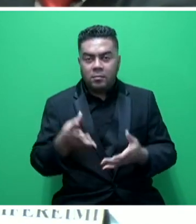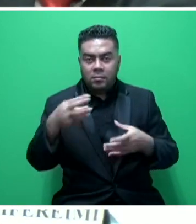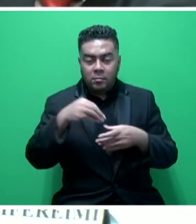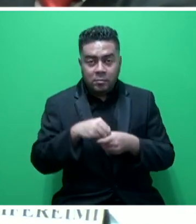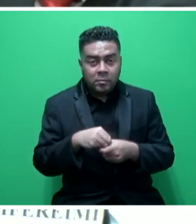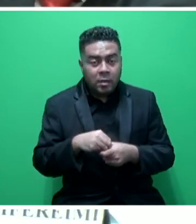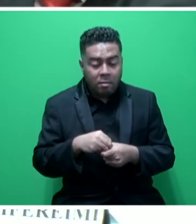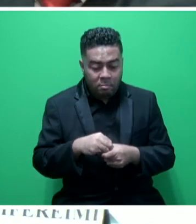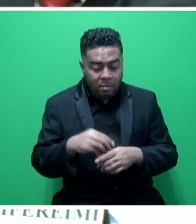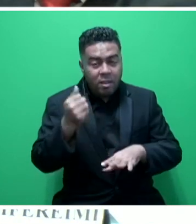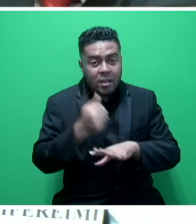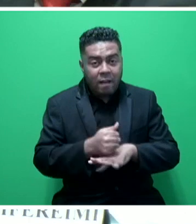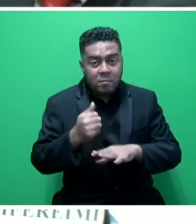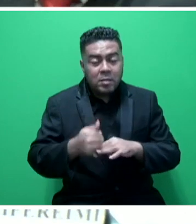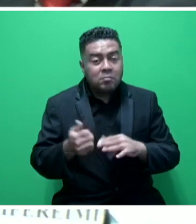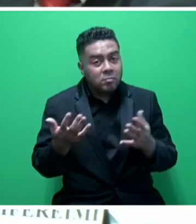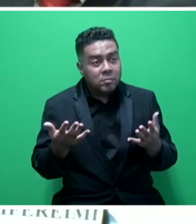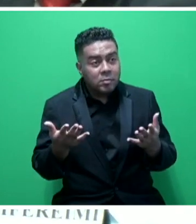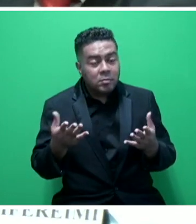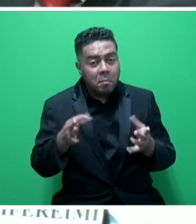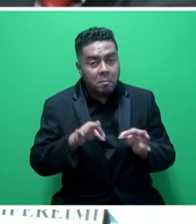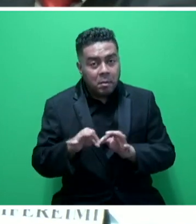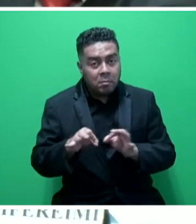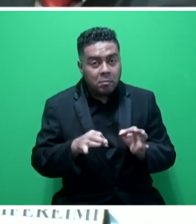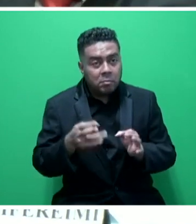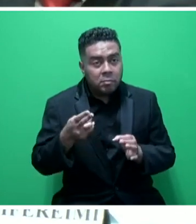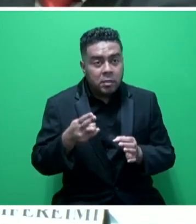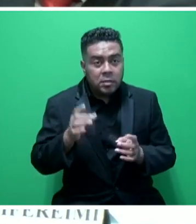articulates government's intentions, particularly